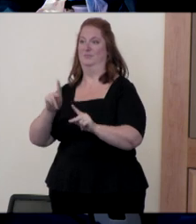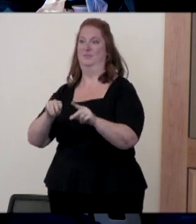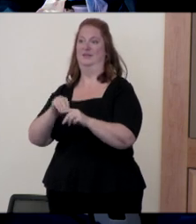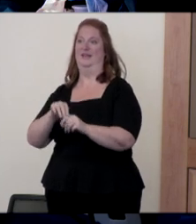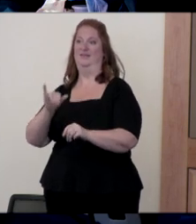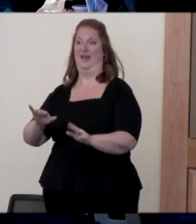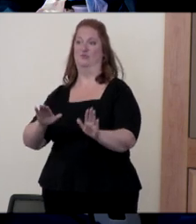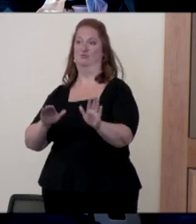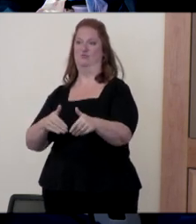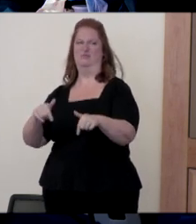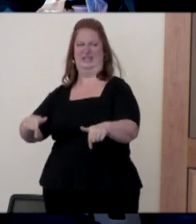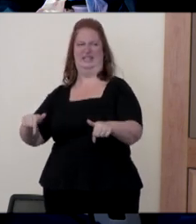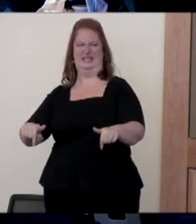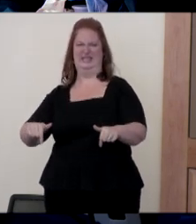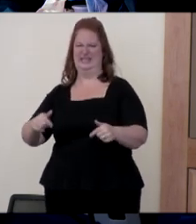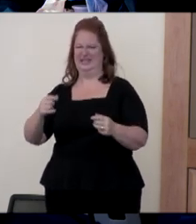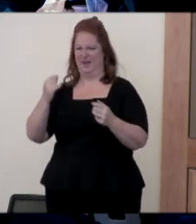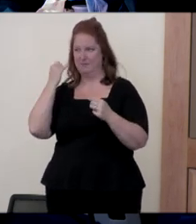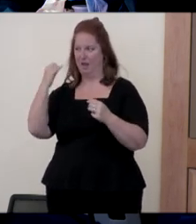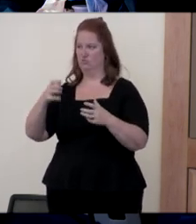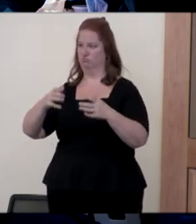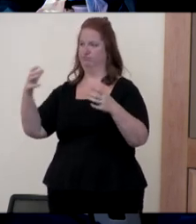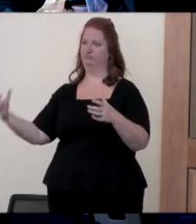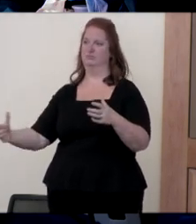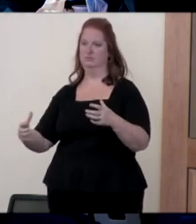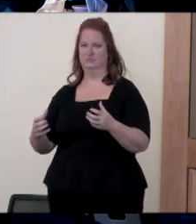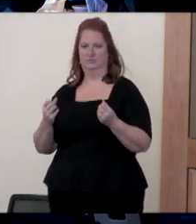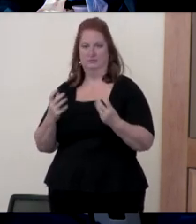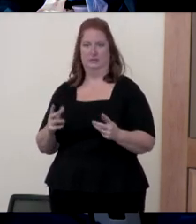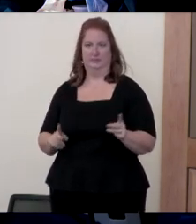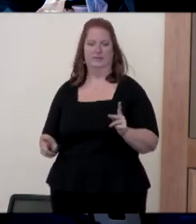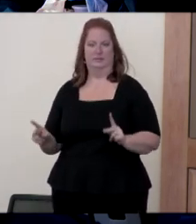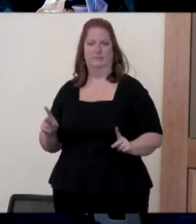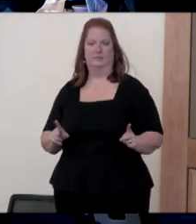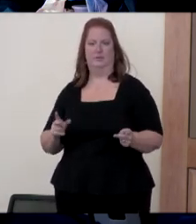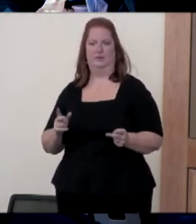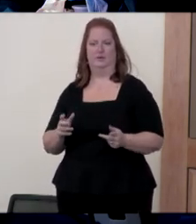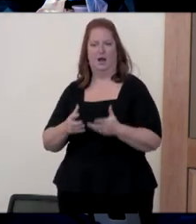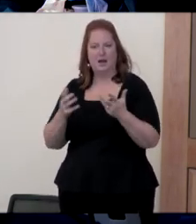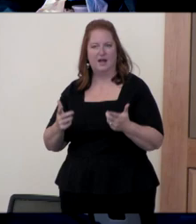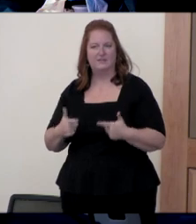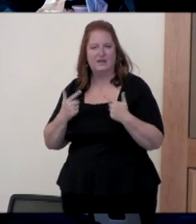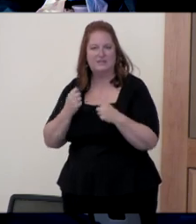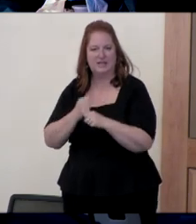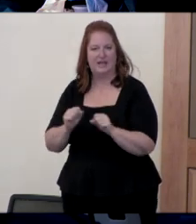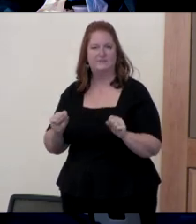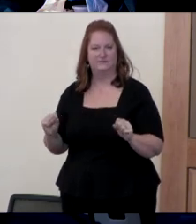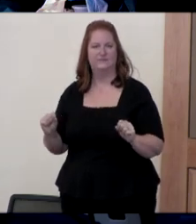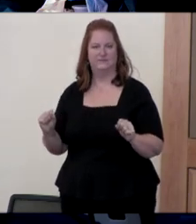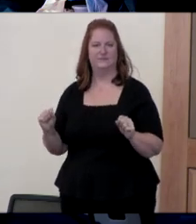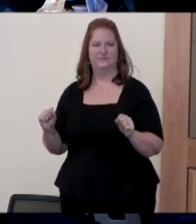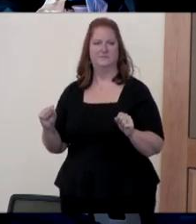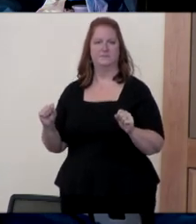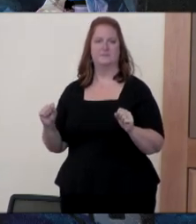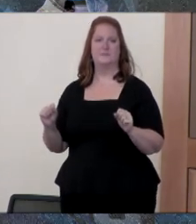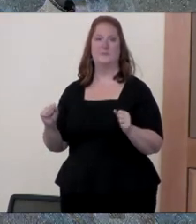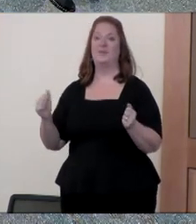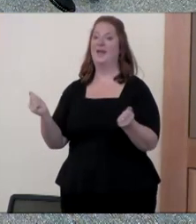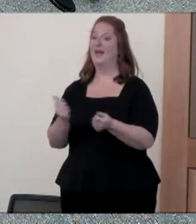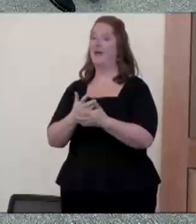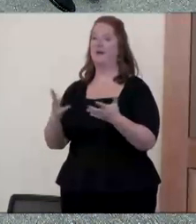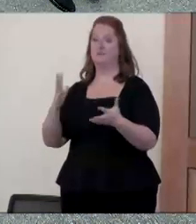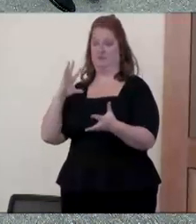Just think about that. It's a lot of people, a lot of lives we've saved. Put all of this together, and